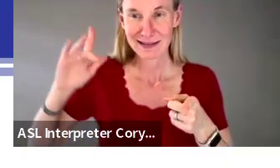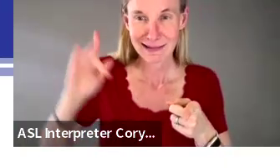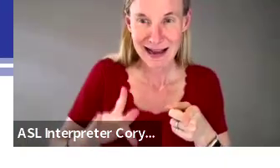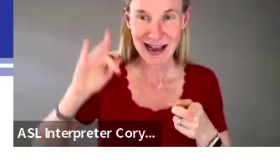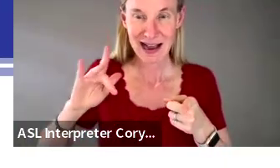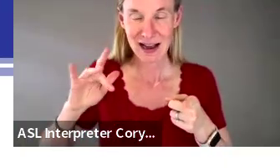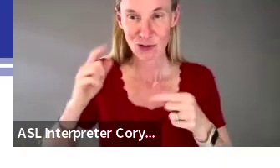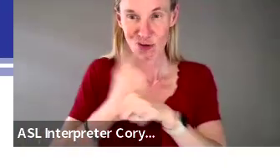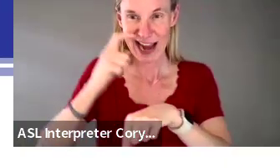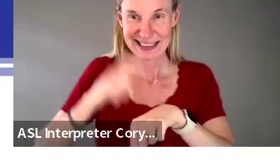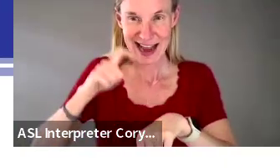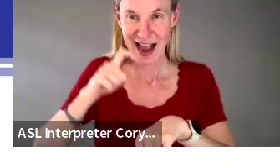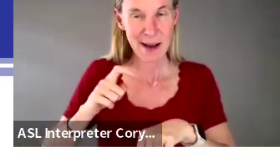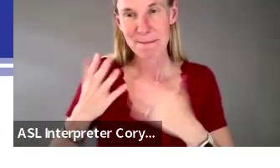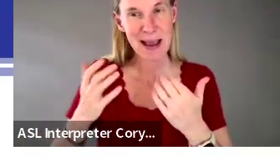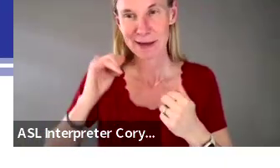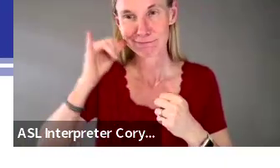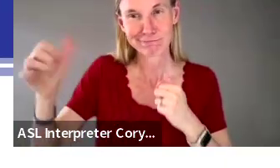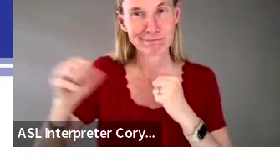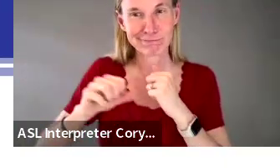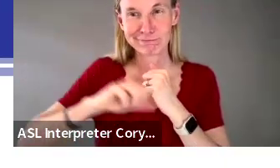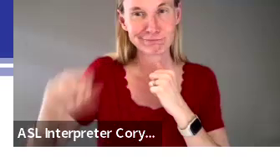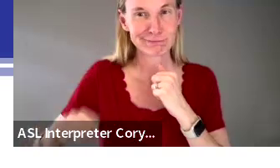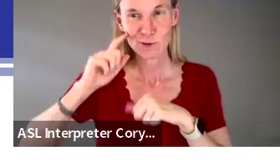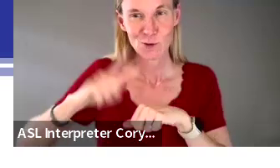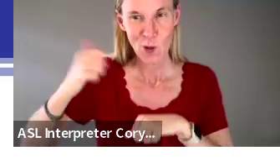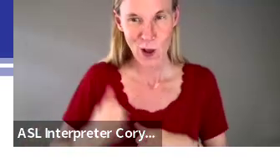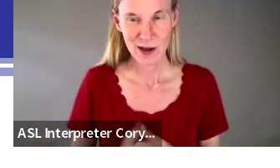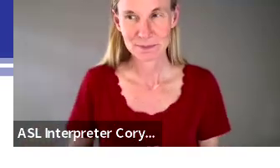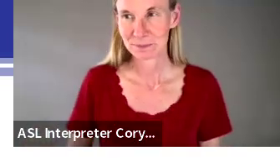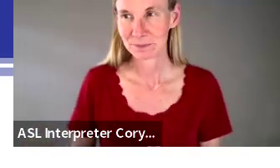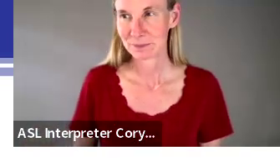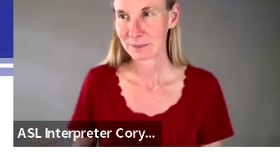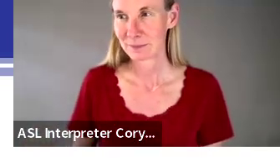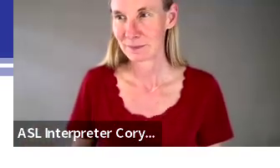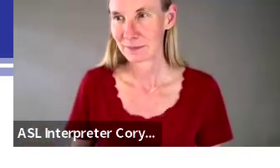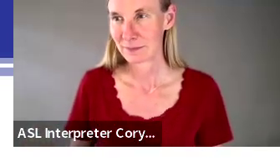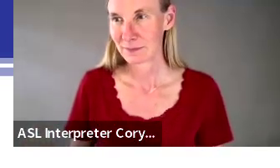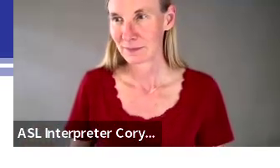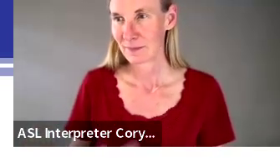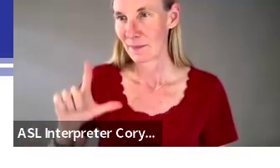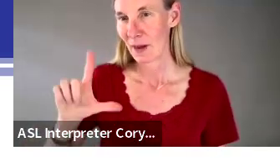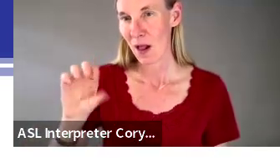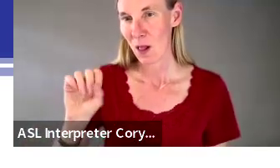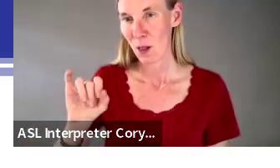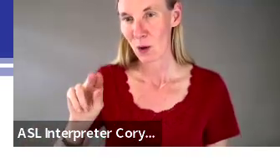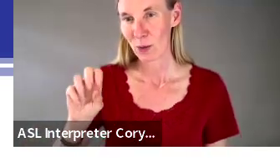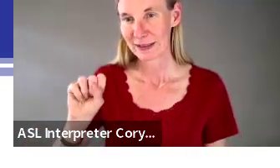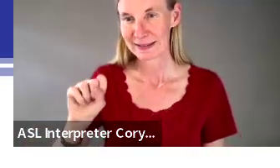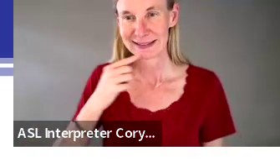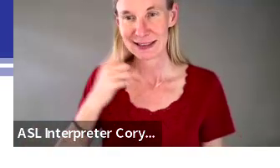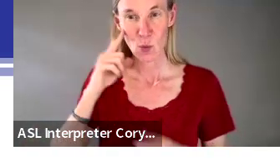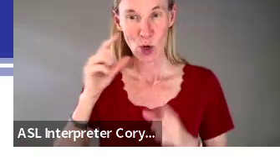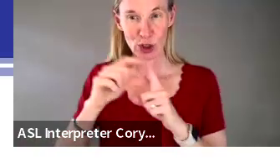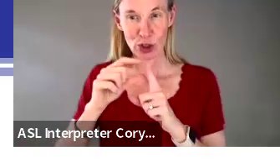enough to get it on the first try. A term that I recently heard that I really like to